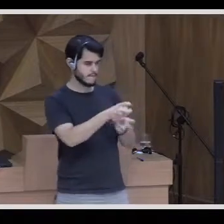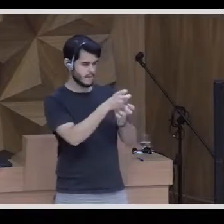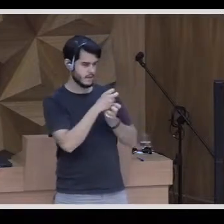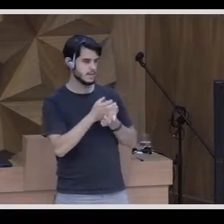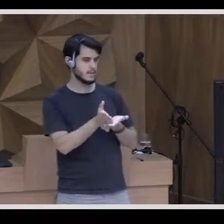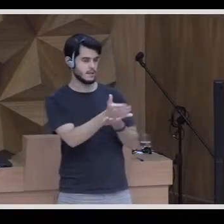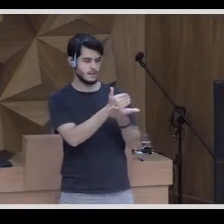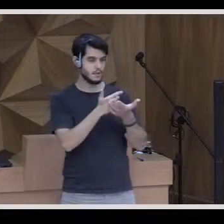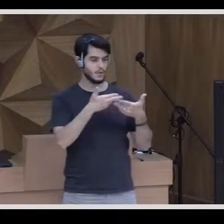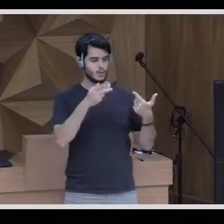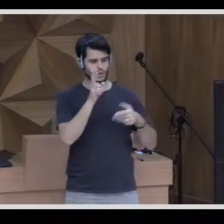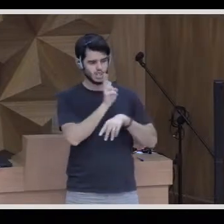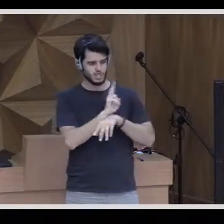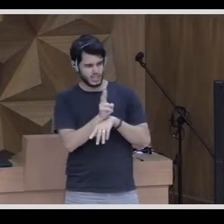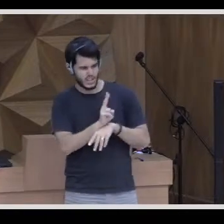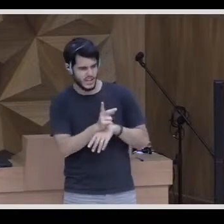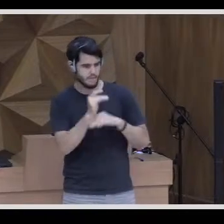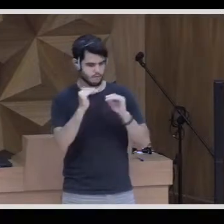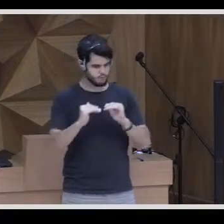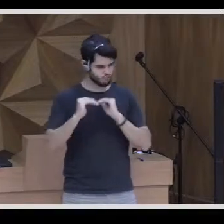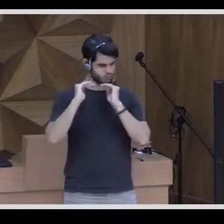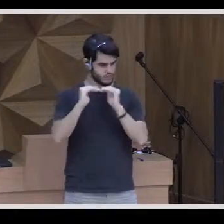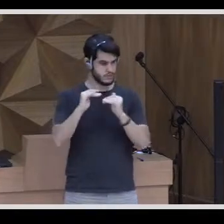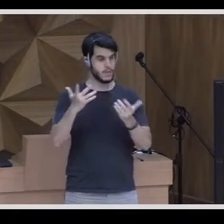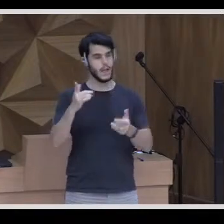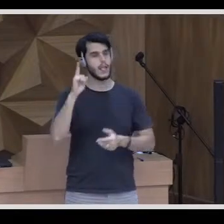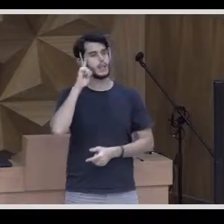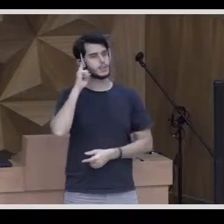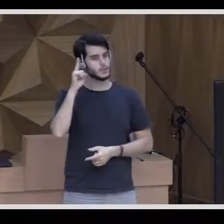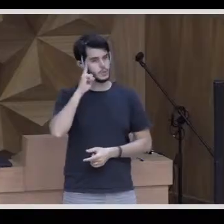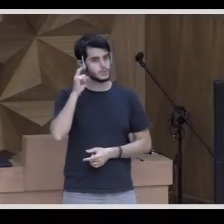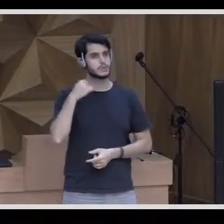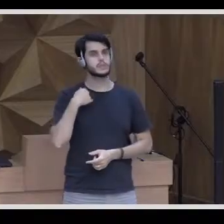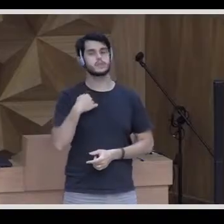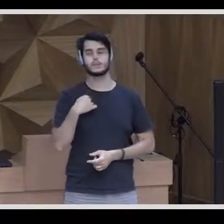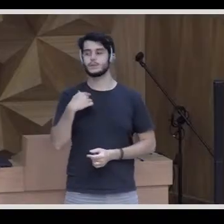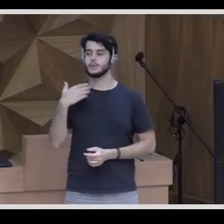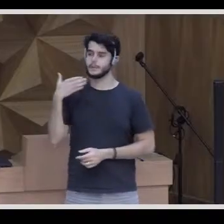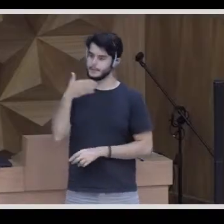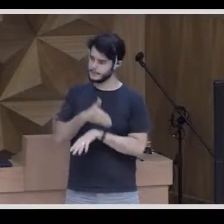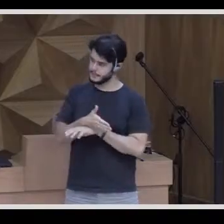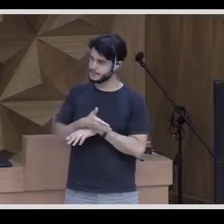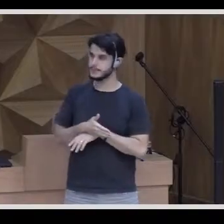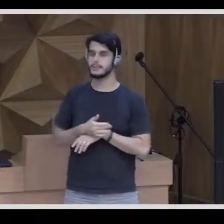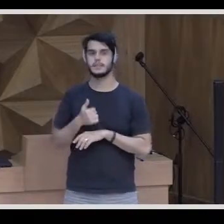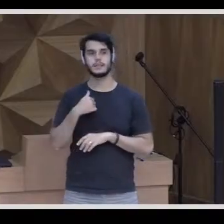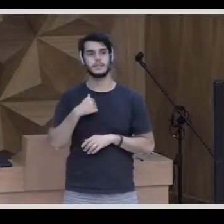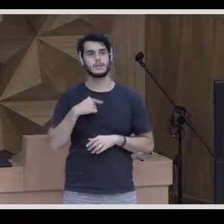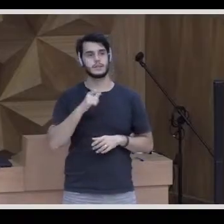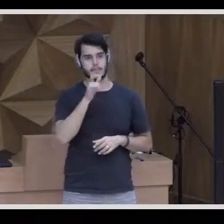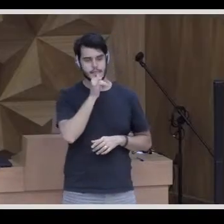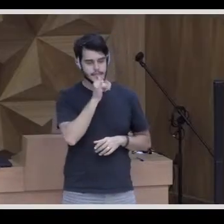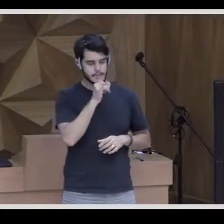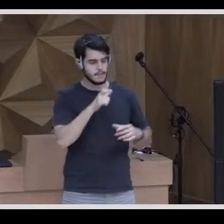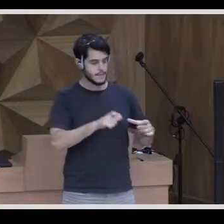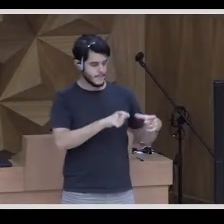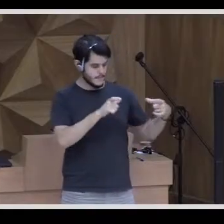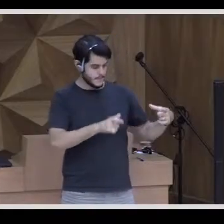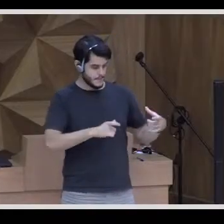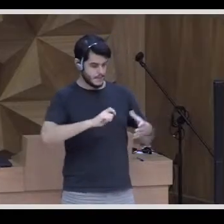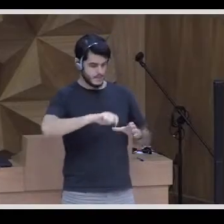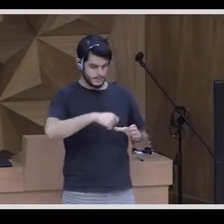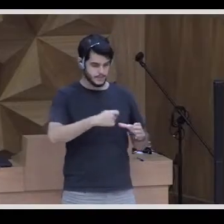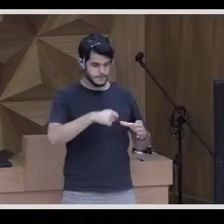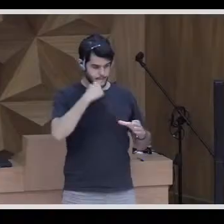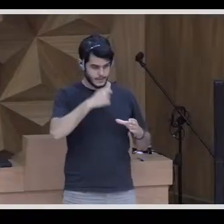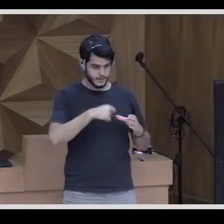every day my wife gives me a packed lunch and I take my packed lunch to work and I never eat it. And at lunchtime, we get a break and I go down to the servo, which